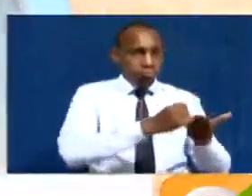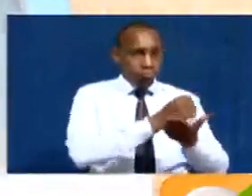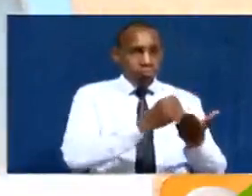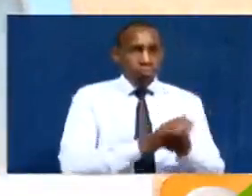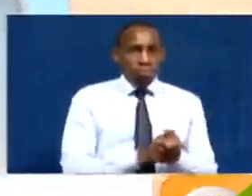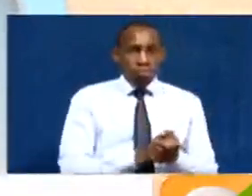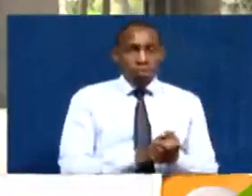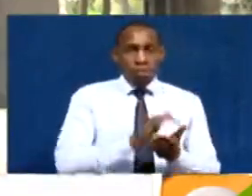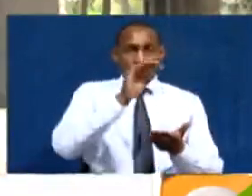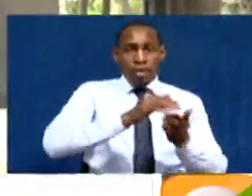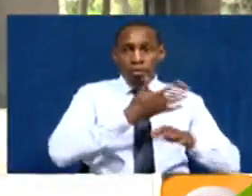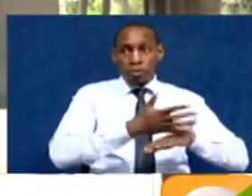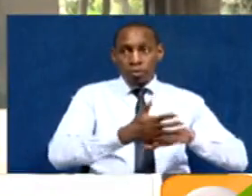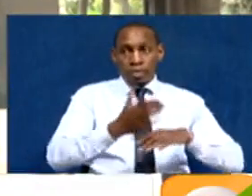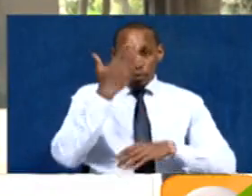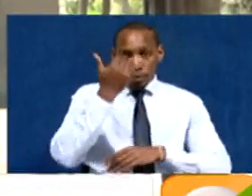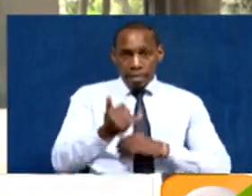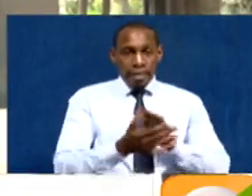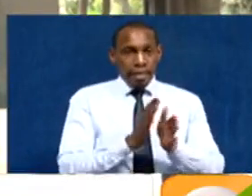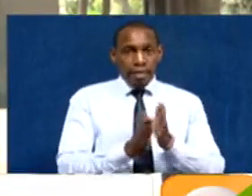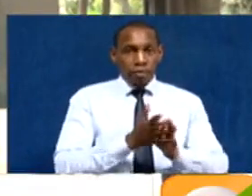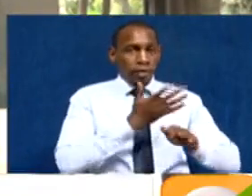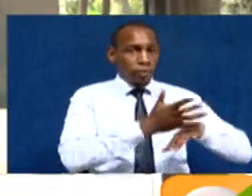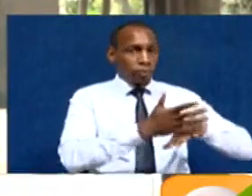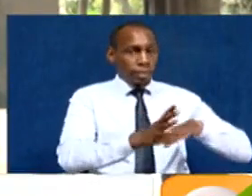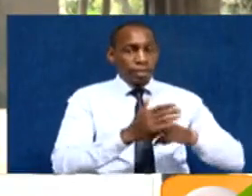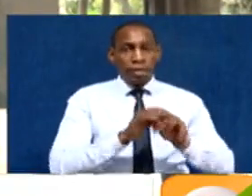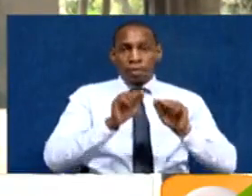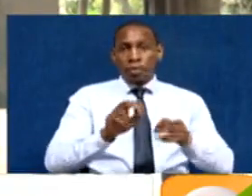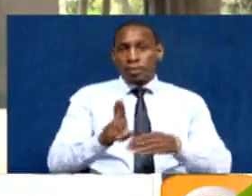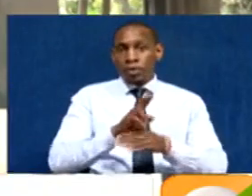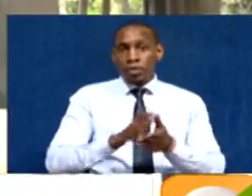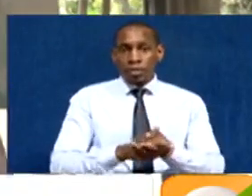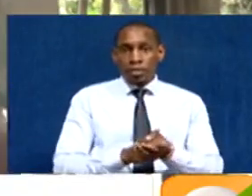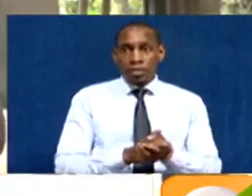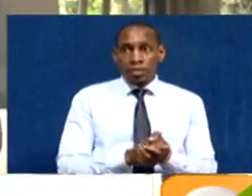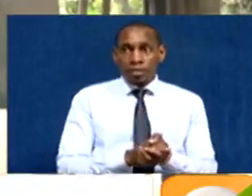We minimize waste, because we don't have waste. We can use up to